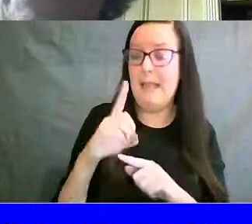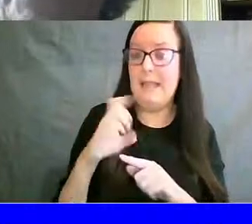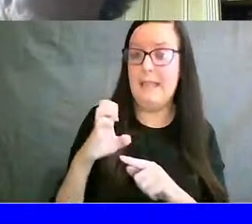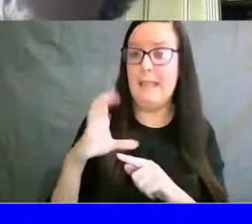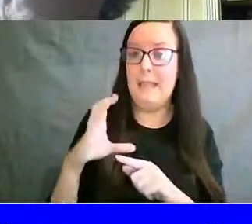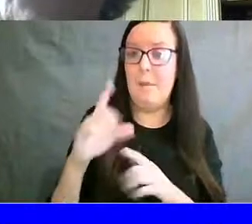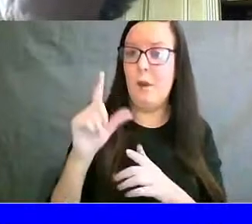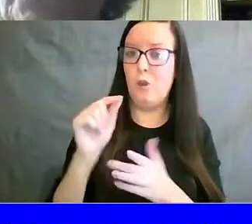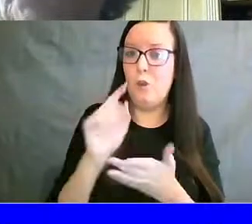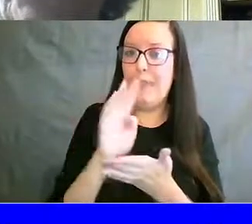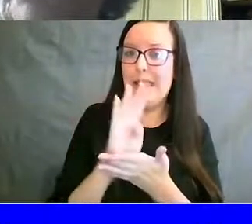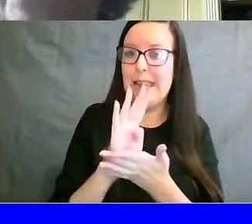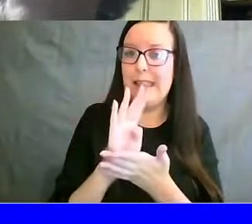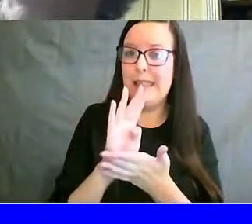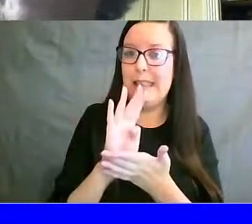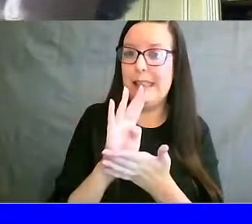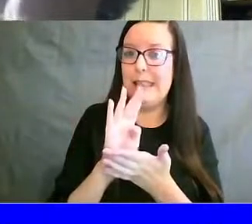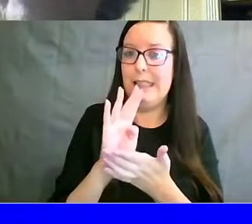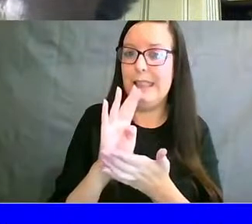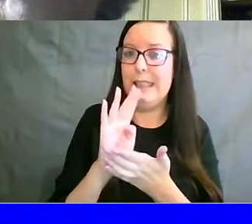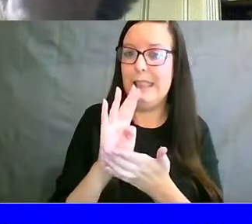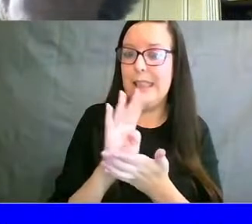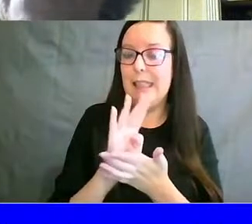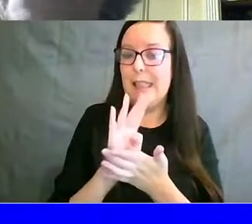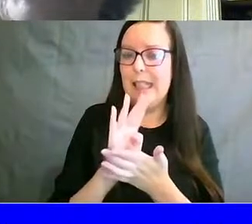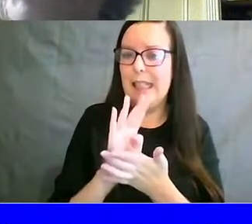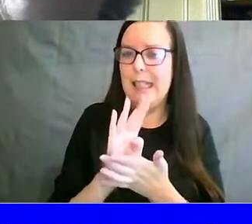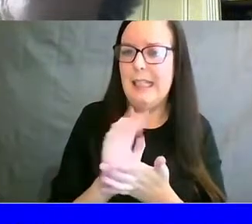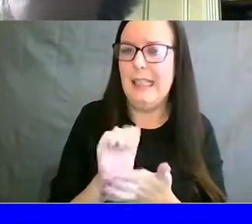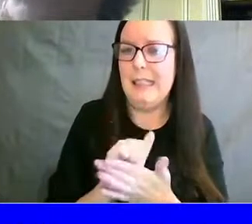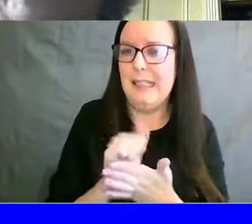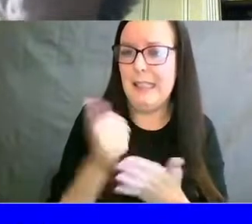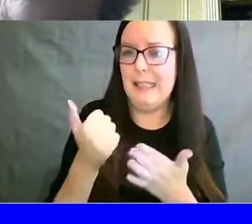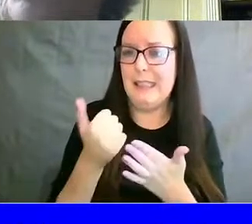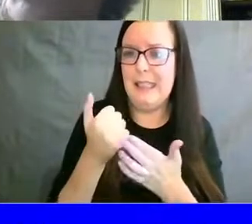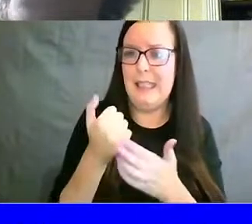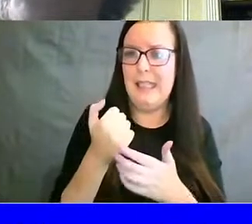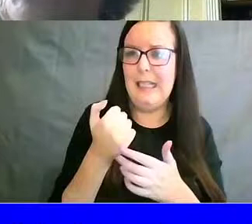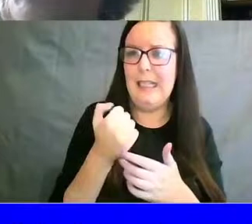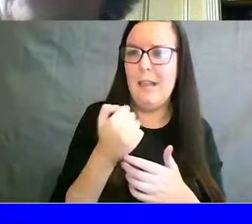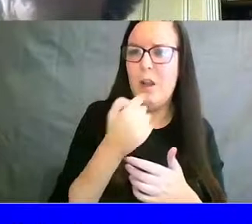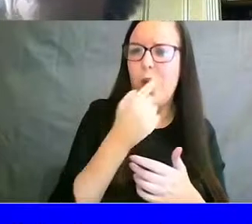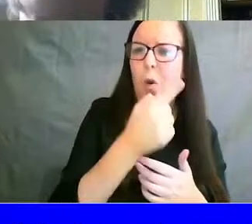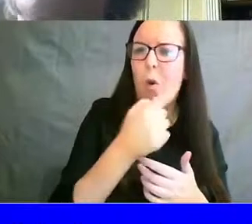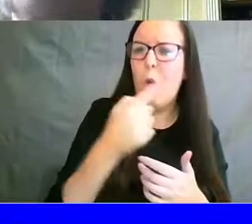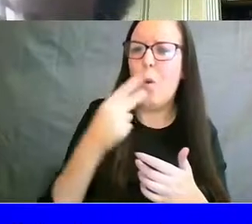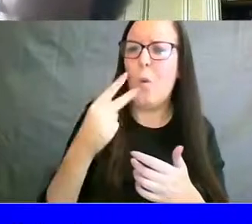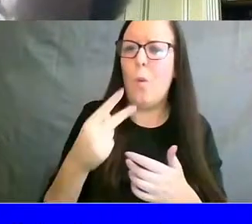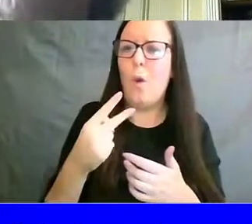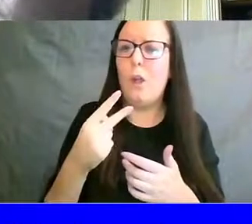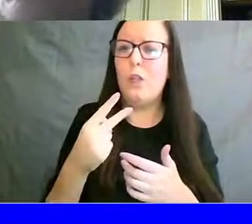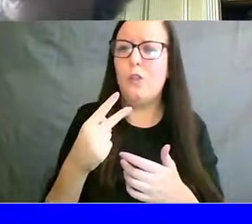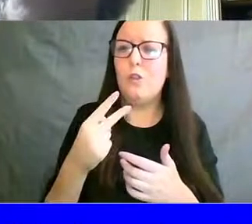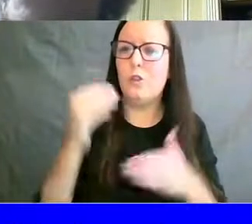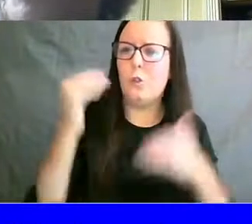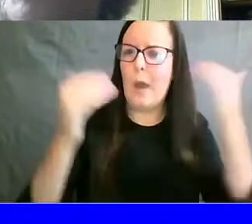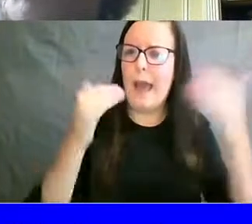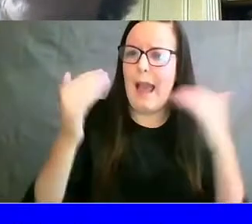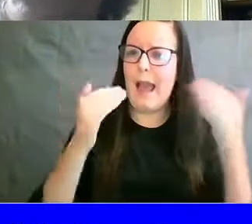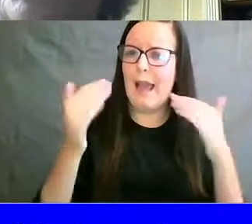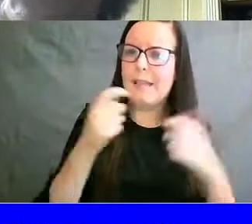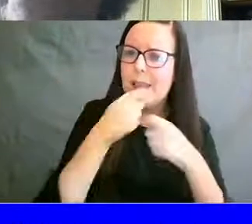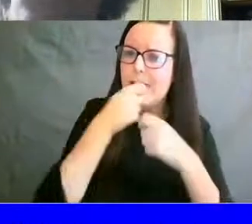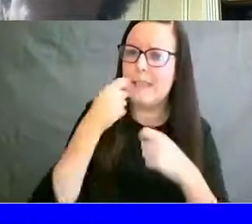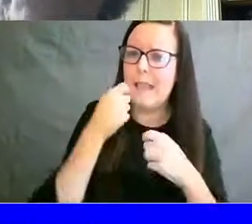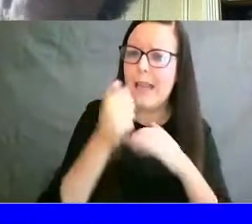December 2016 indicated that one in two adults claim experience of vulnerable adult abuse to either themselves or to